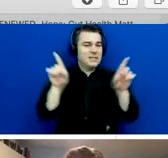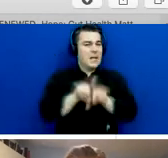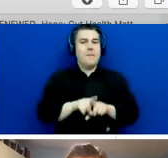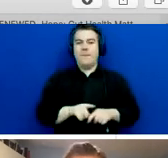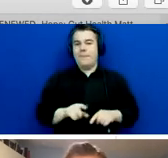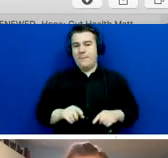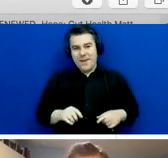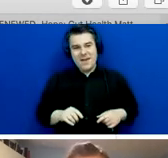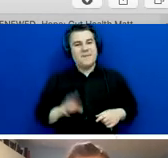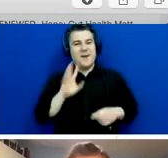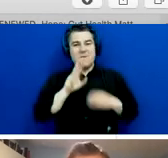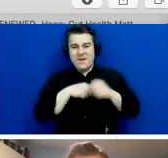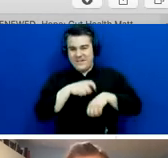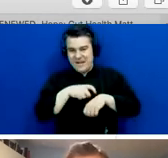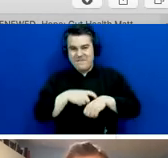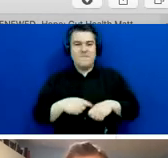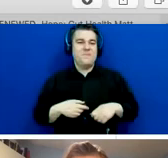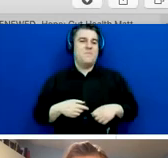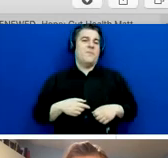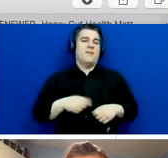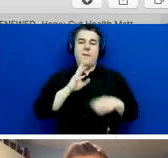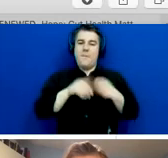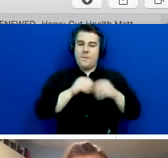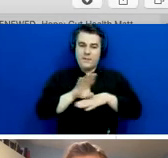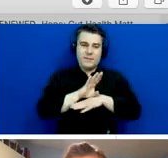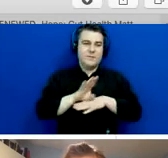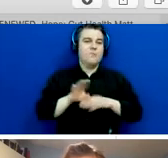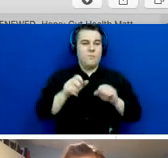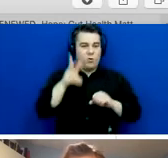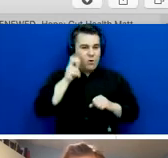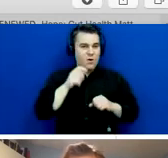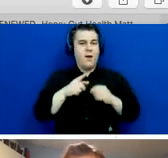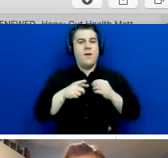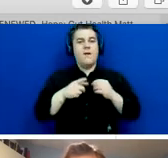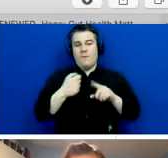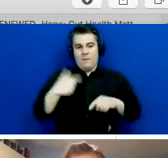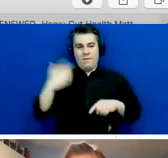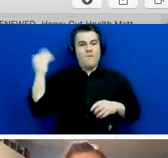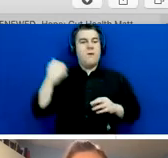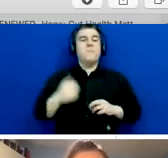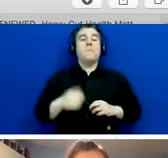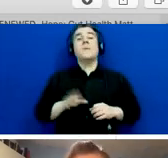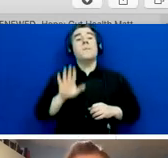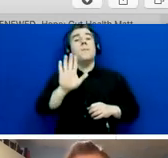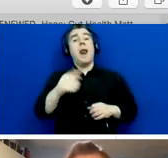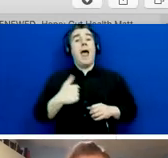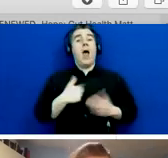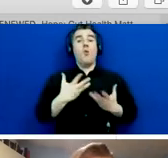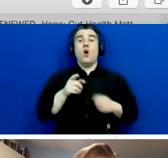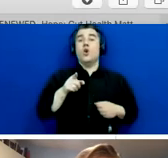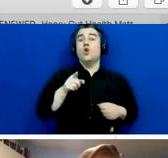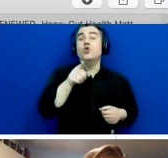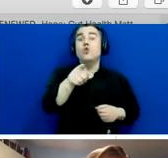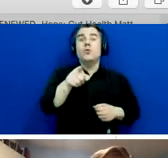want to talk about time and I want to talk about your business. And you've probably heard this from me before. but I want you to have